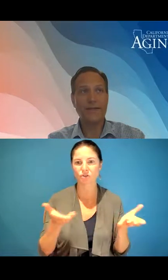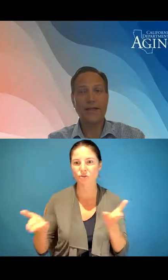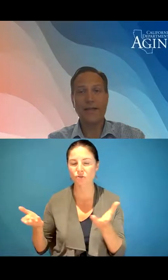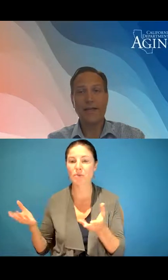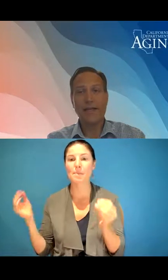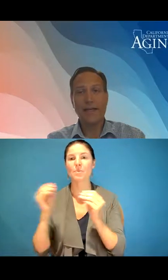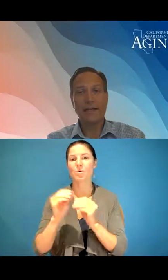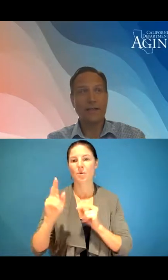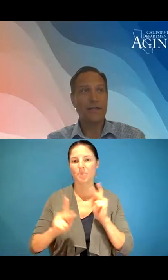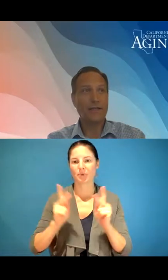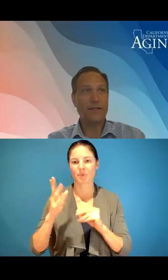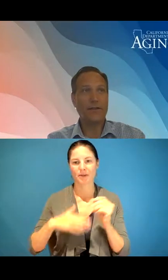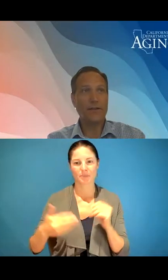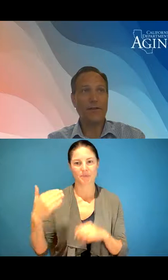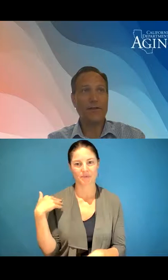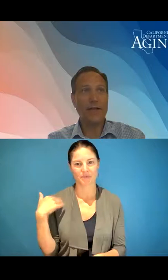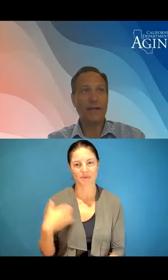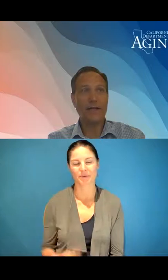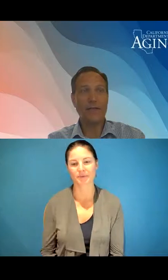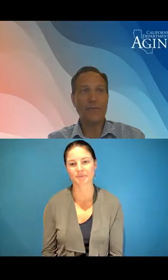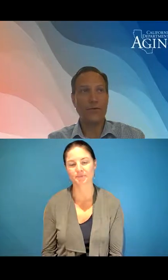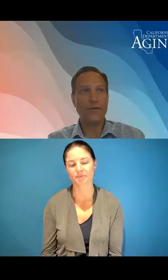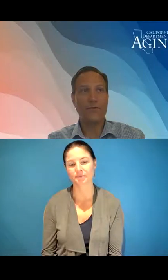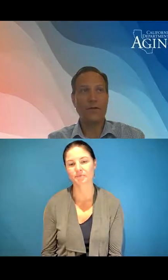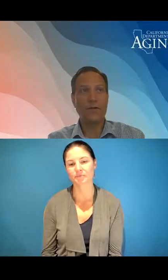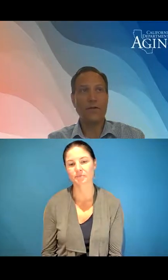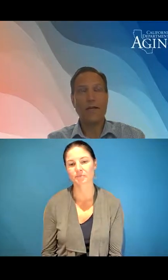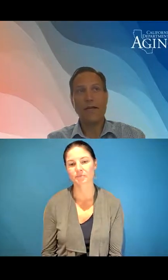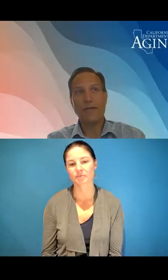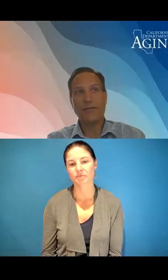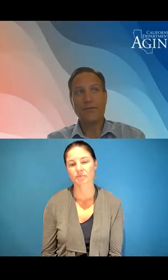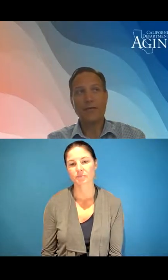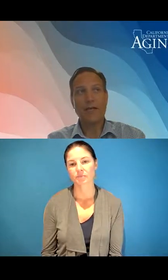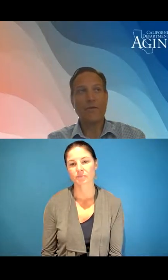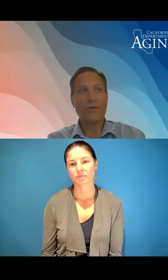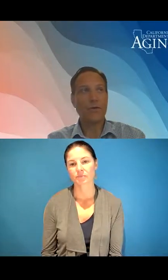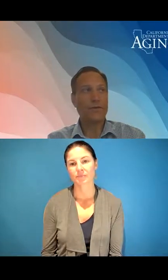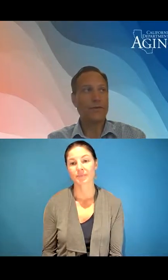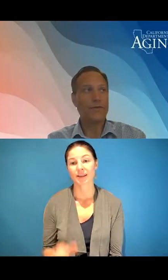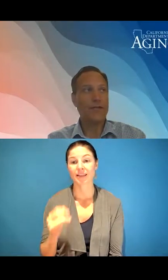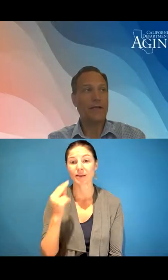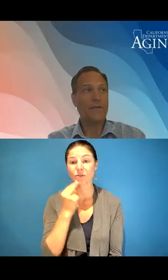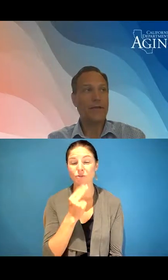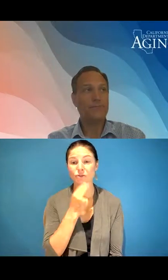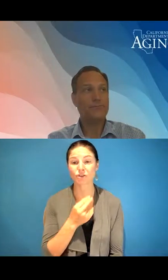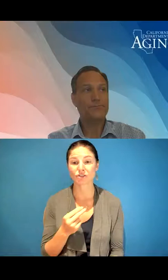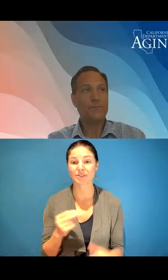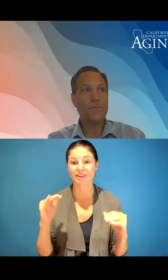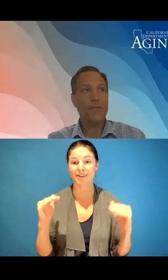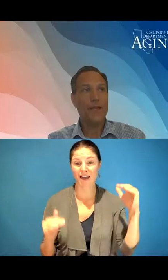before in the state, and to continue to close that really critical nutrition gap for older adults in